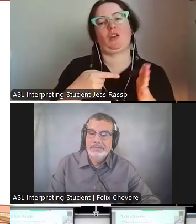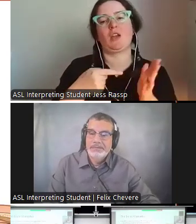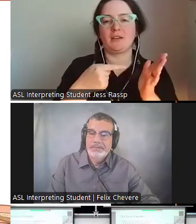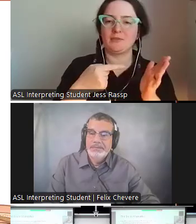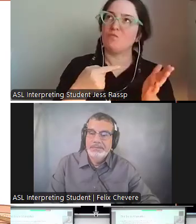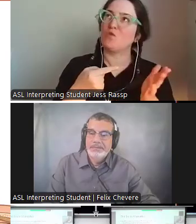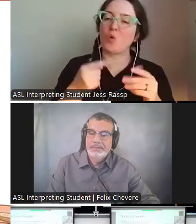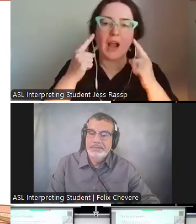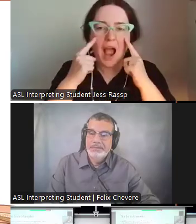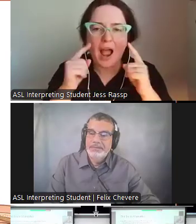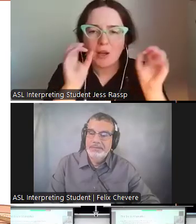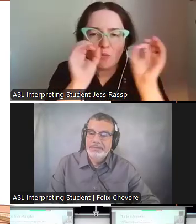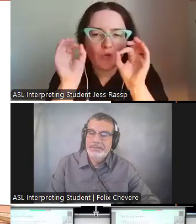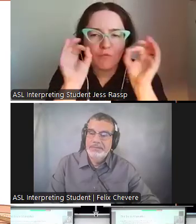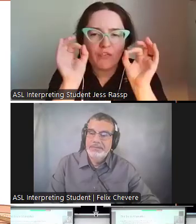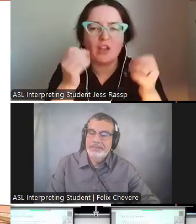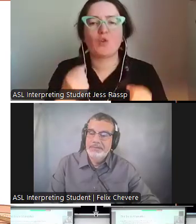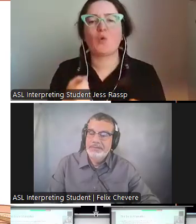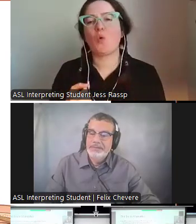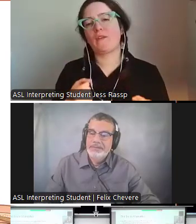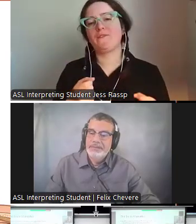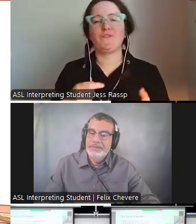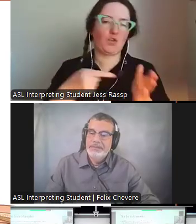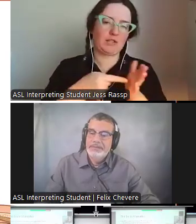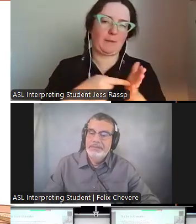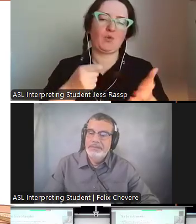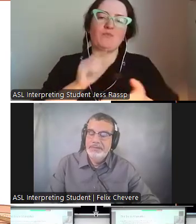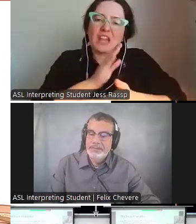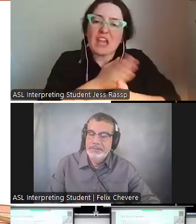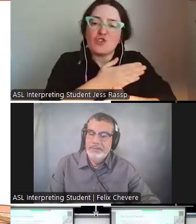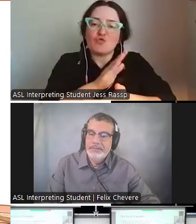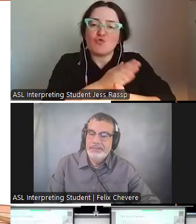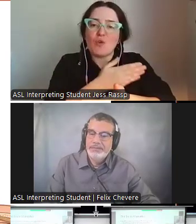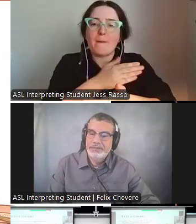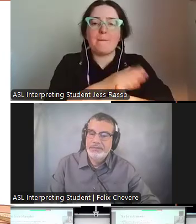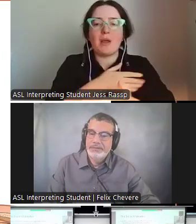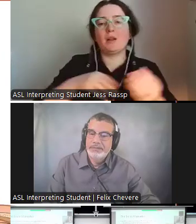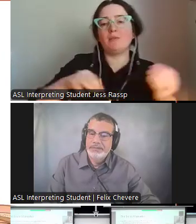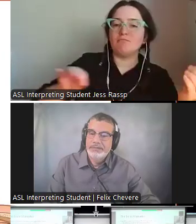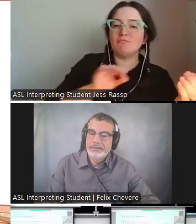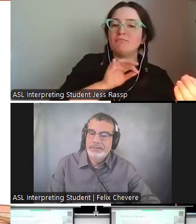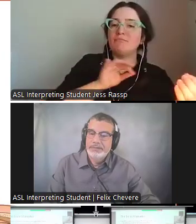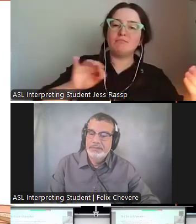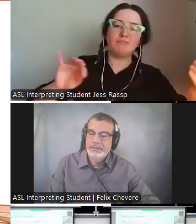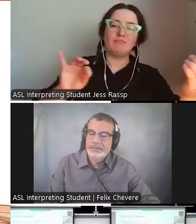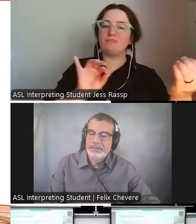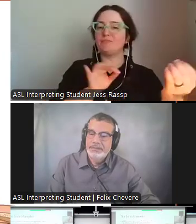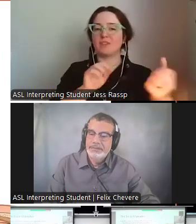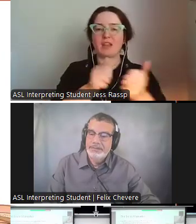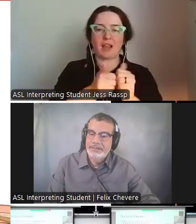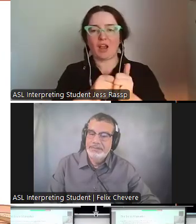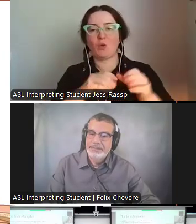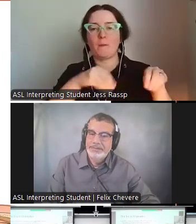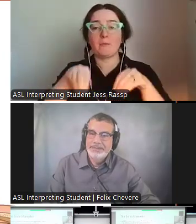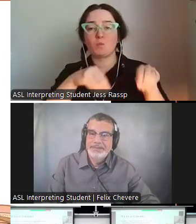would be like playing an instrument. All right. So if you go to learn how to play an instrument, that would be coming from the cerebellum. All right. So you